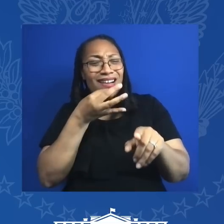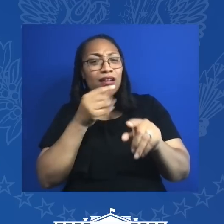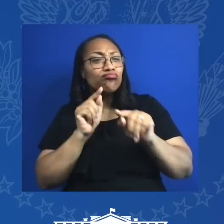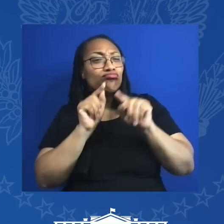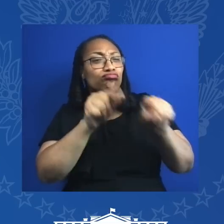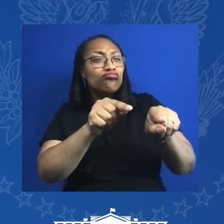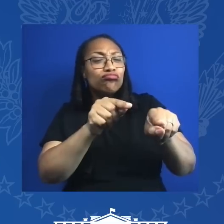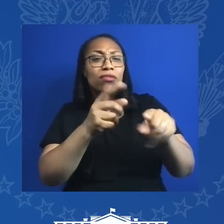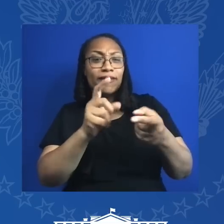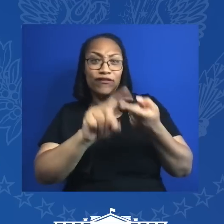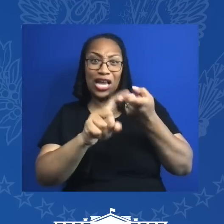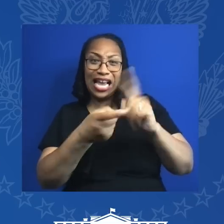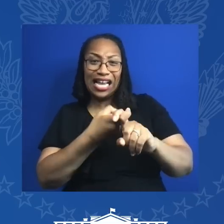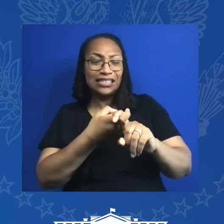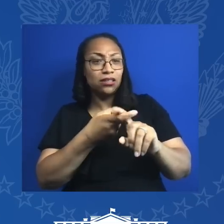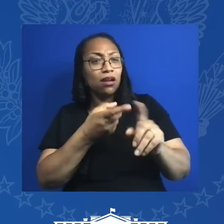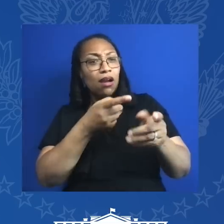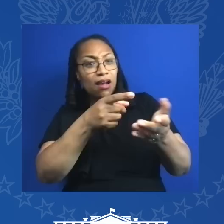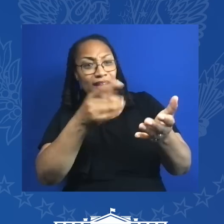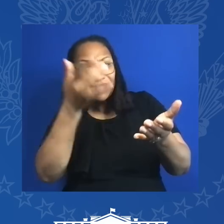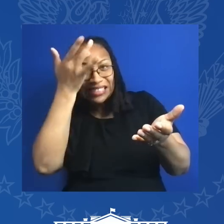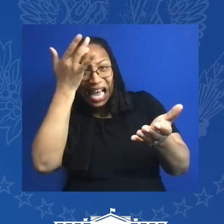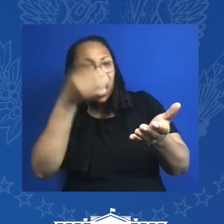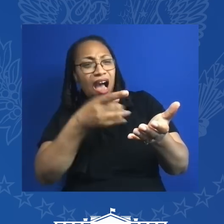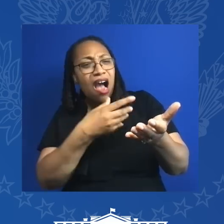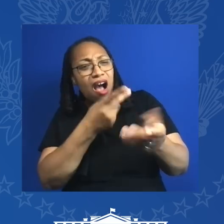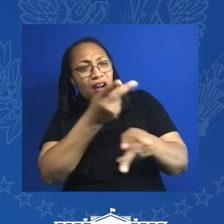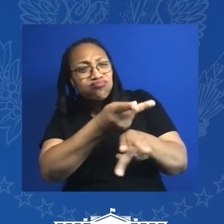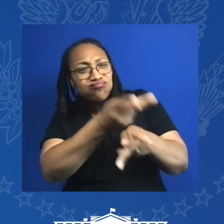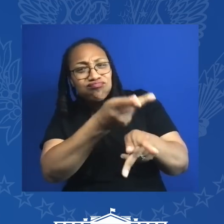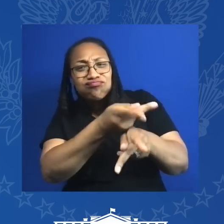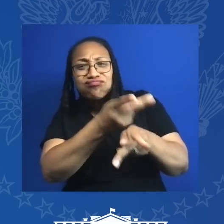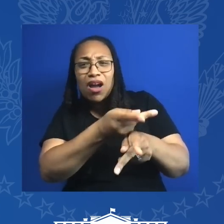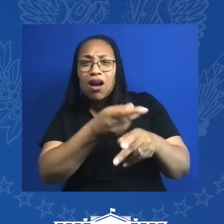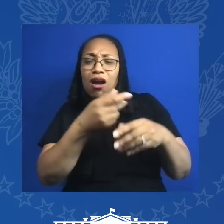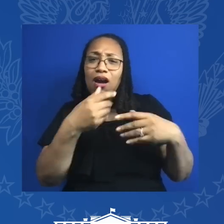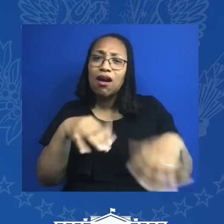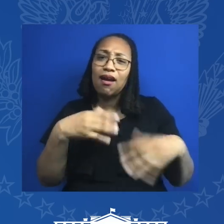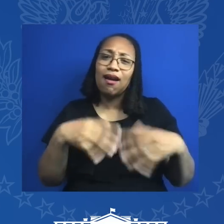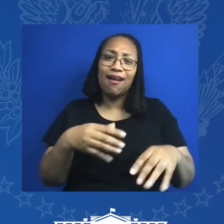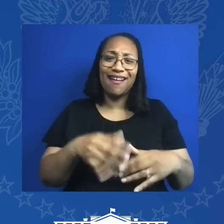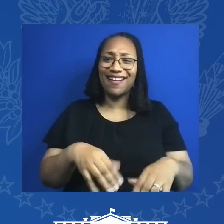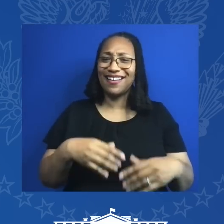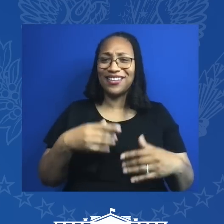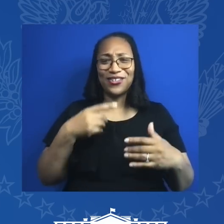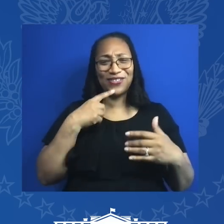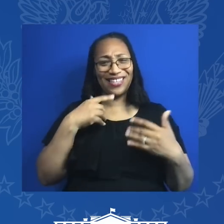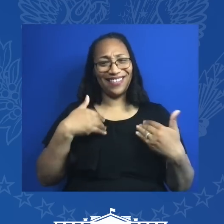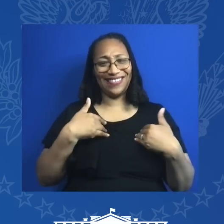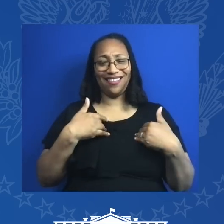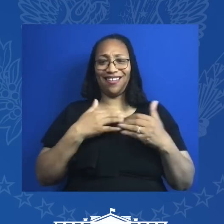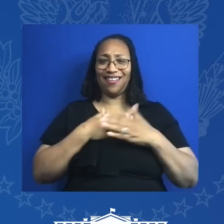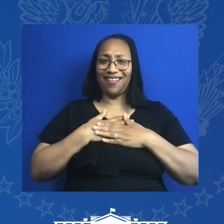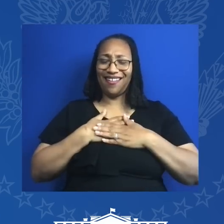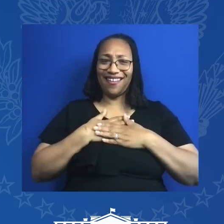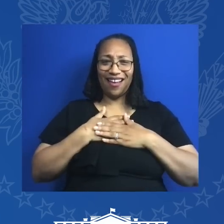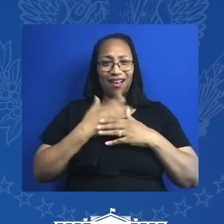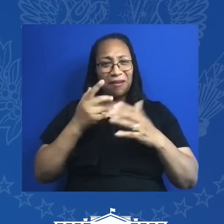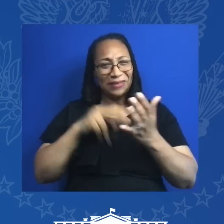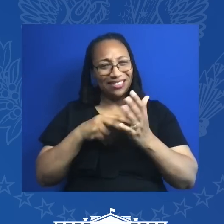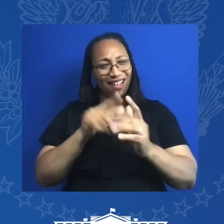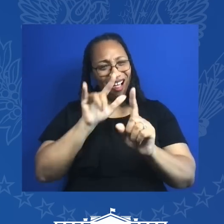to be who we are and love who we love and make a good life for our families.